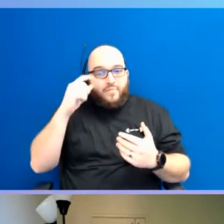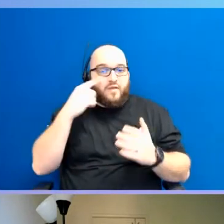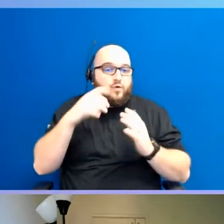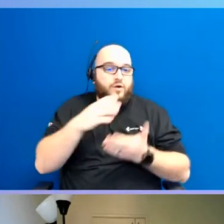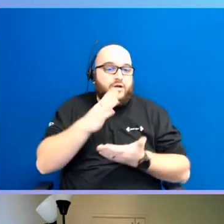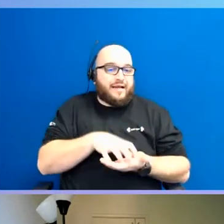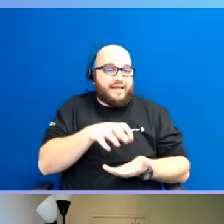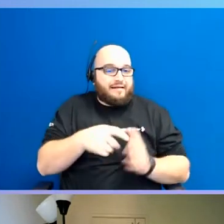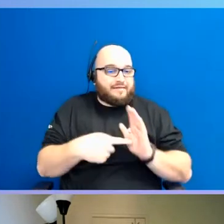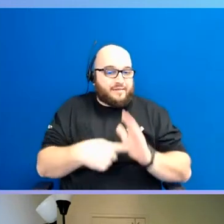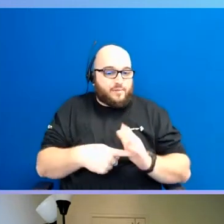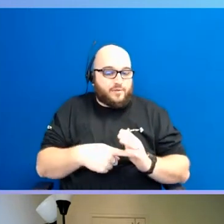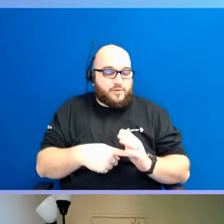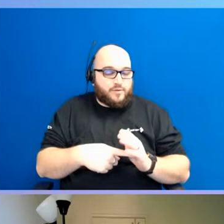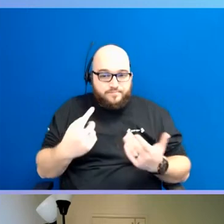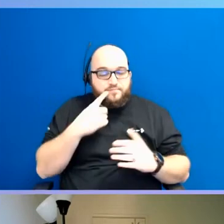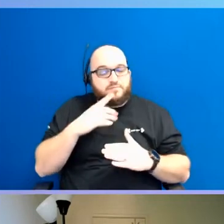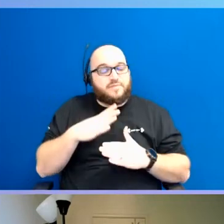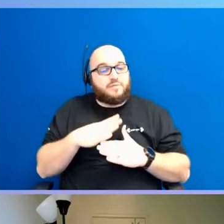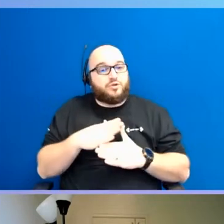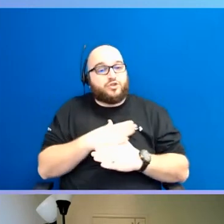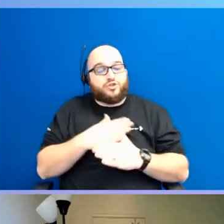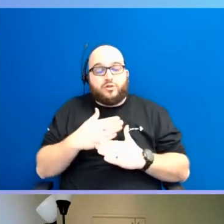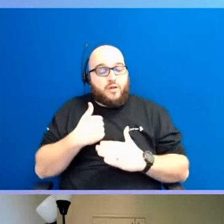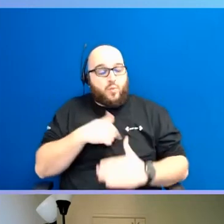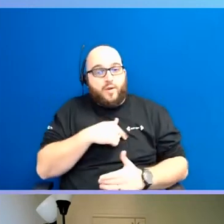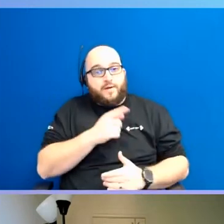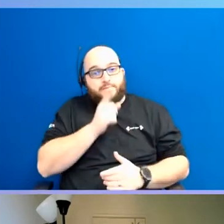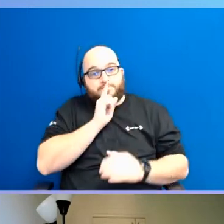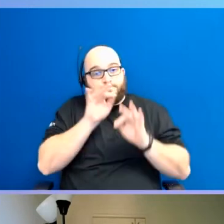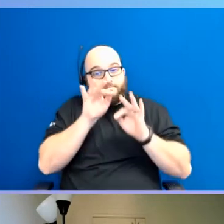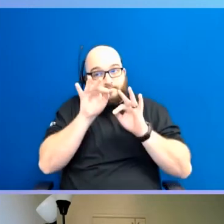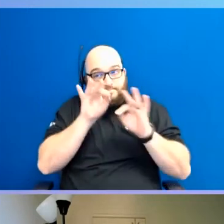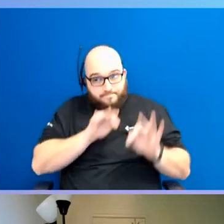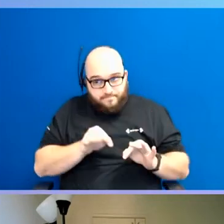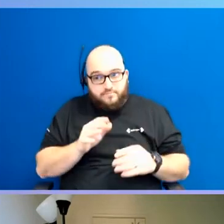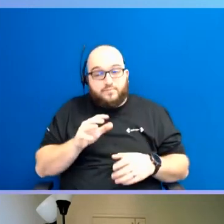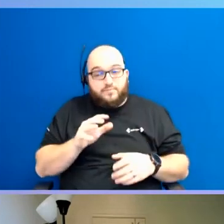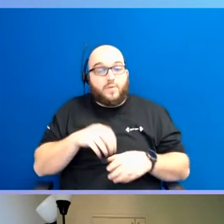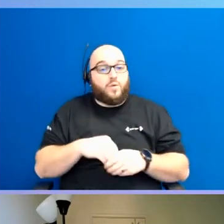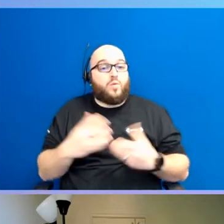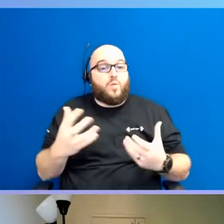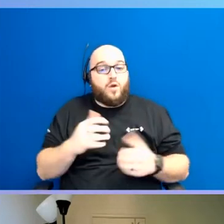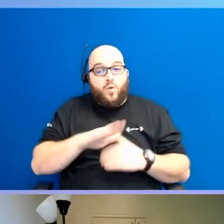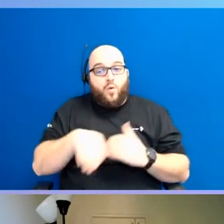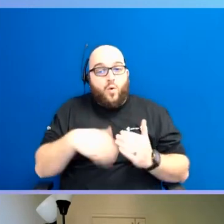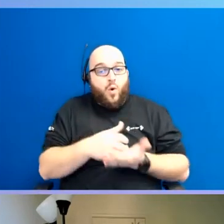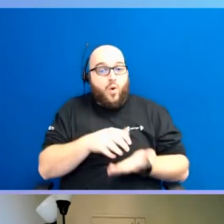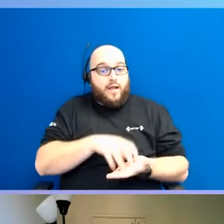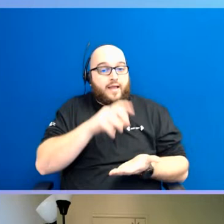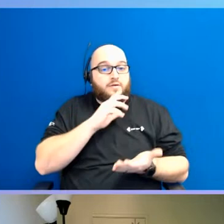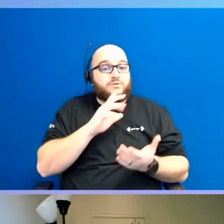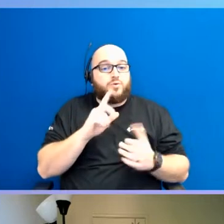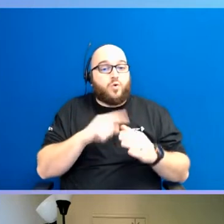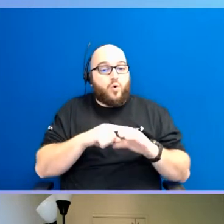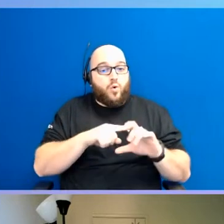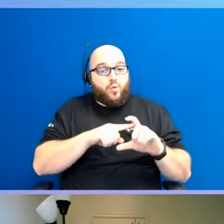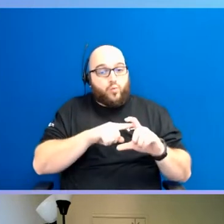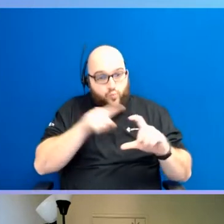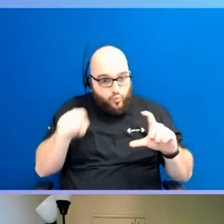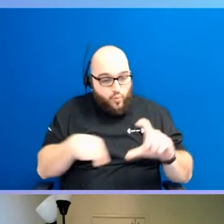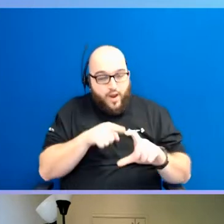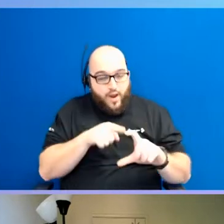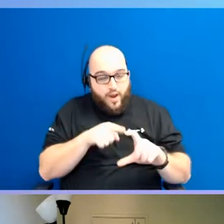more. So some shared features that weren't specified in the prompt include all the cakes were round, even though cakes can be